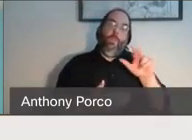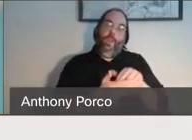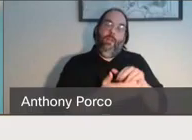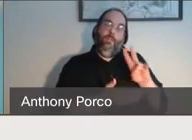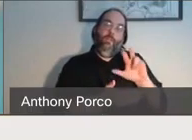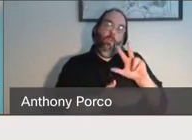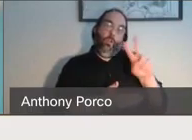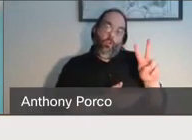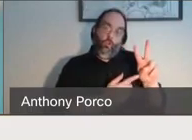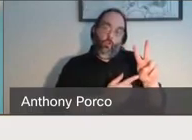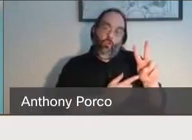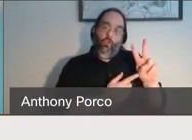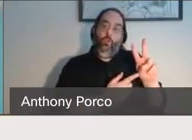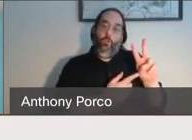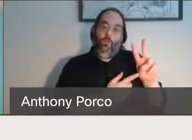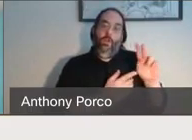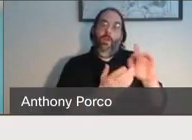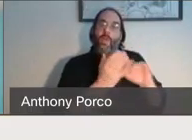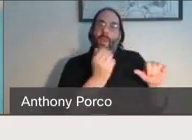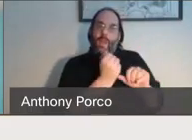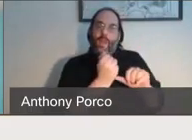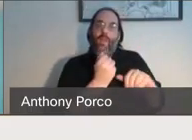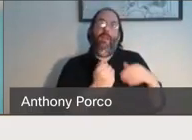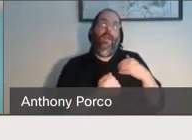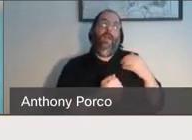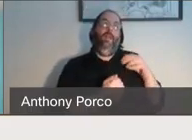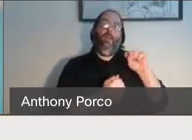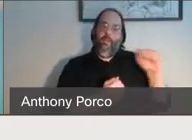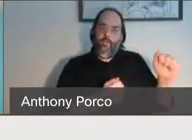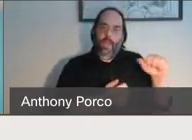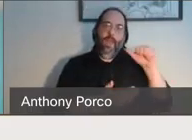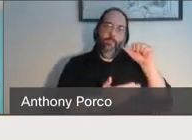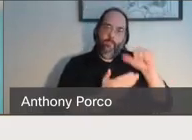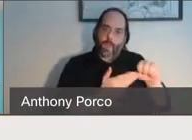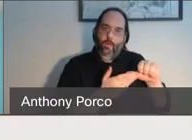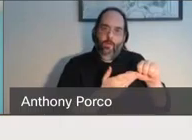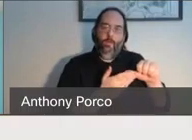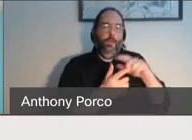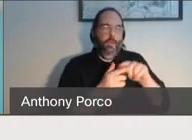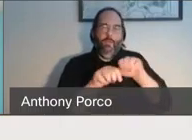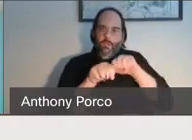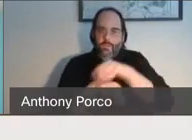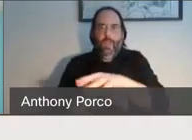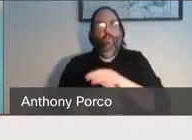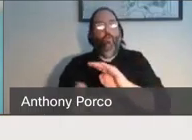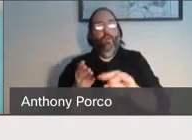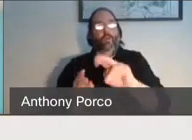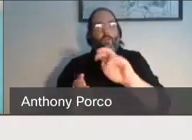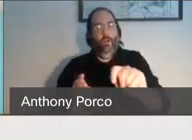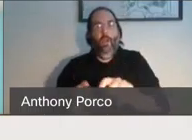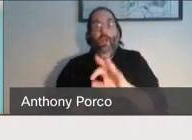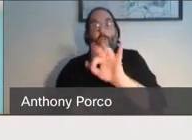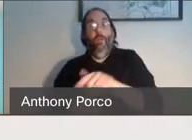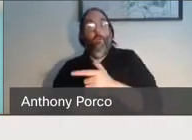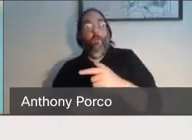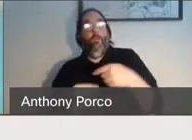3,732 Medicaid and Social Security mail open and processed and sent to the Medical Waiver Unit. Now, the FY21, we are